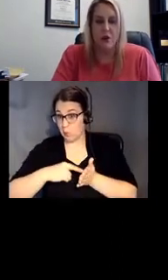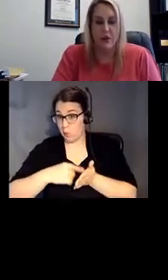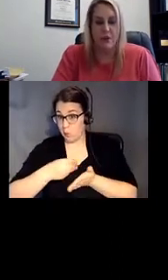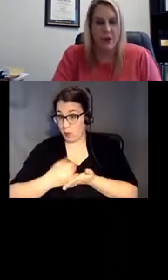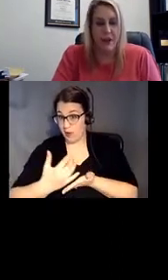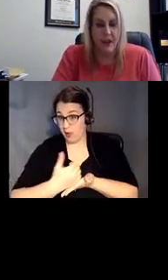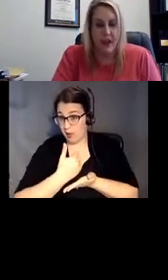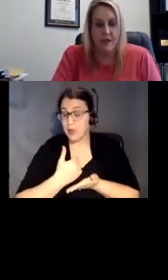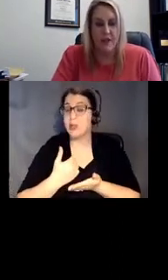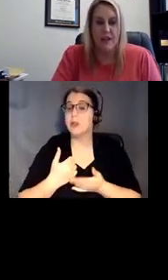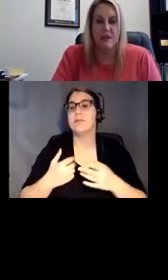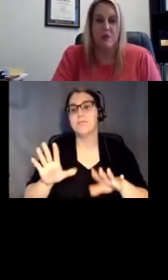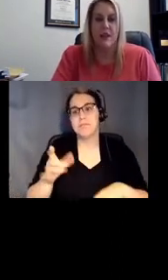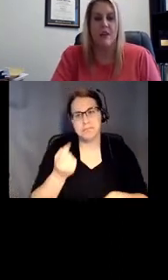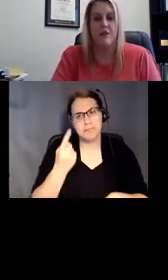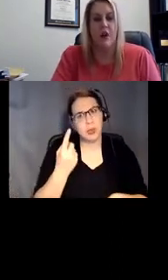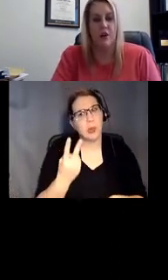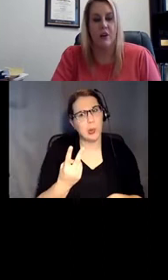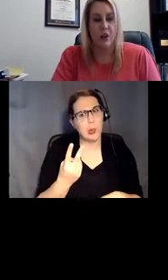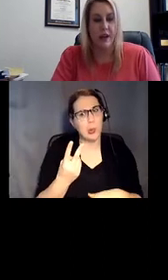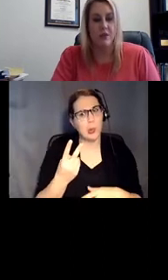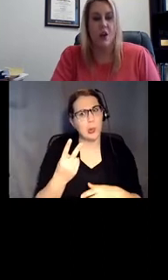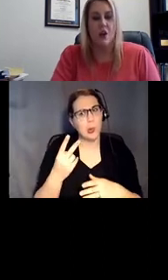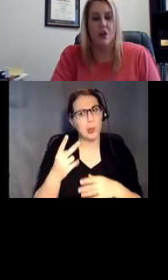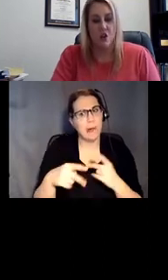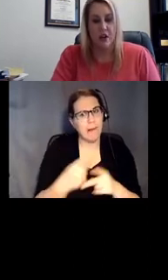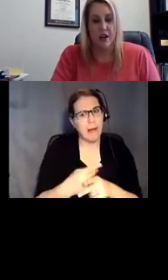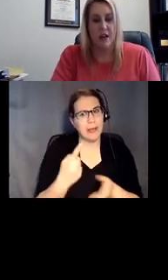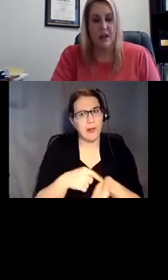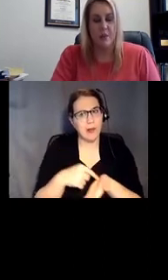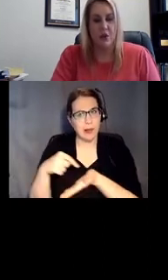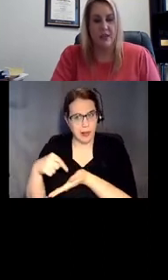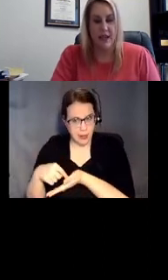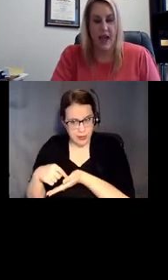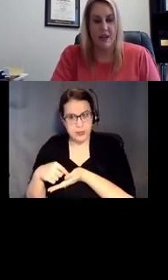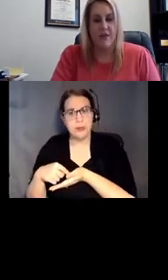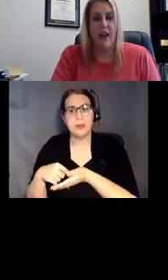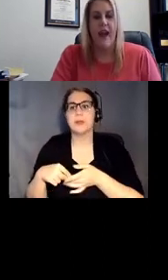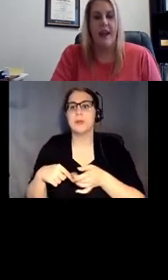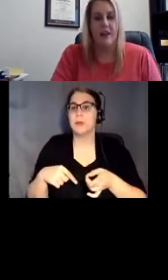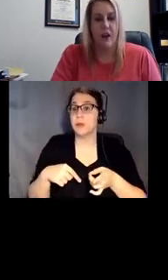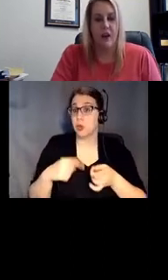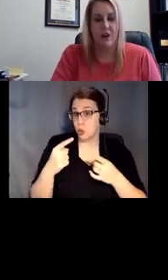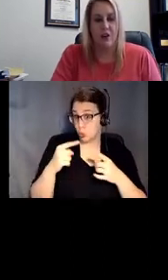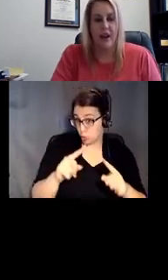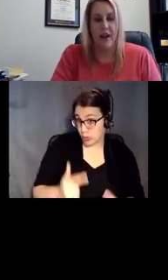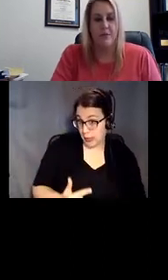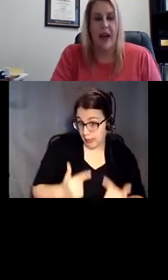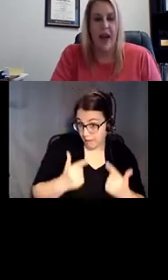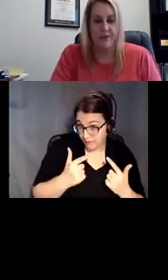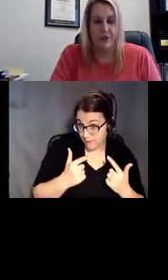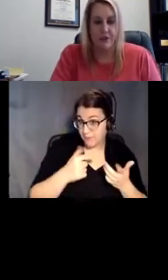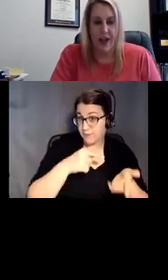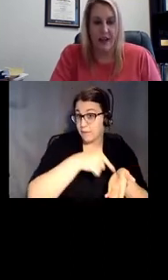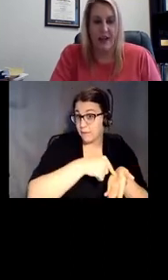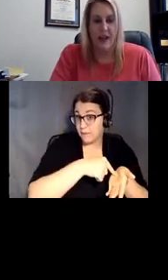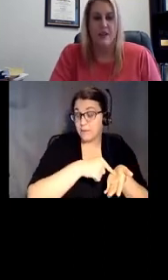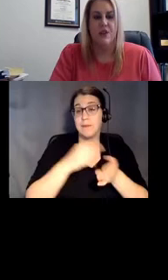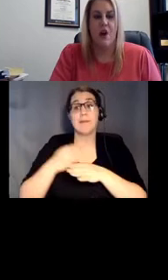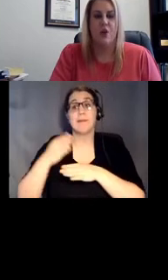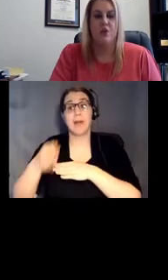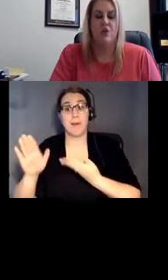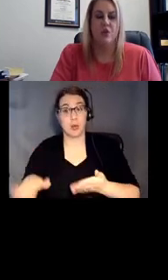that we're thinking of in this. We're thinking of creditor claims during the person's life and creditor claims after